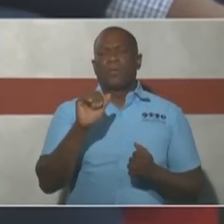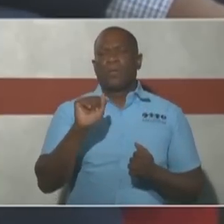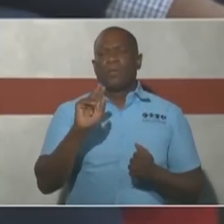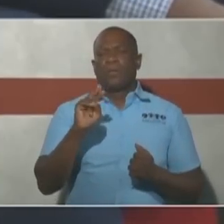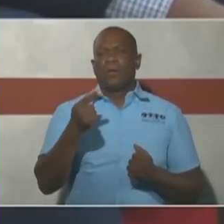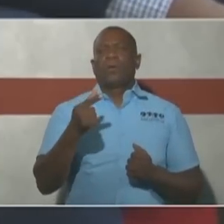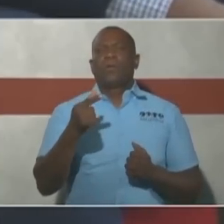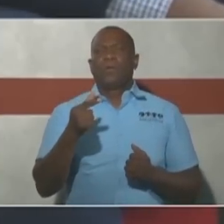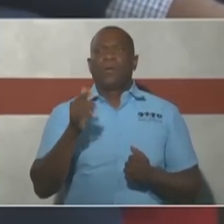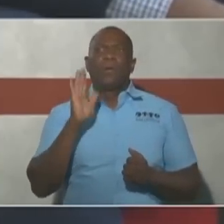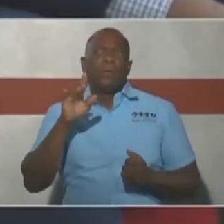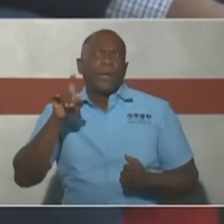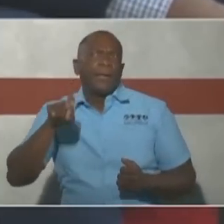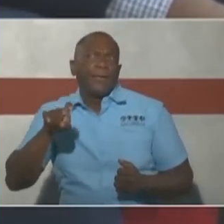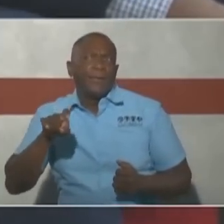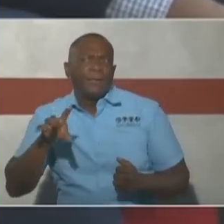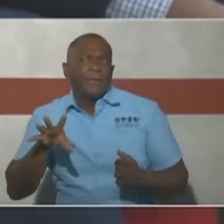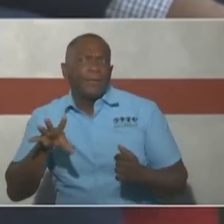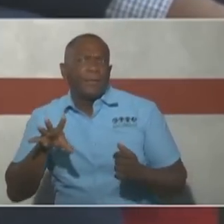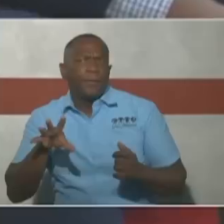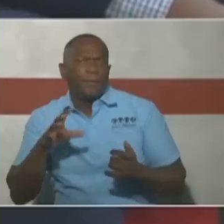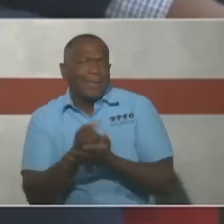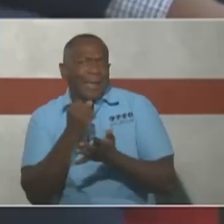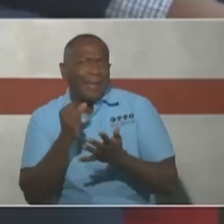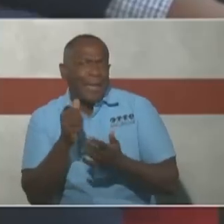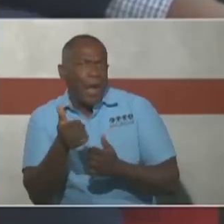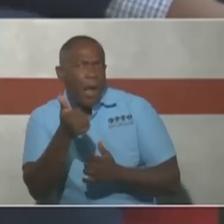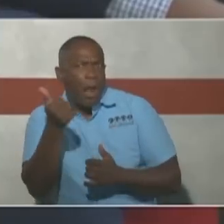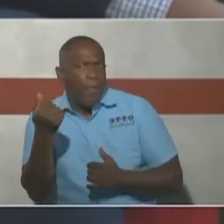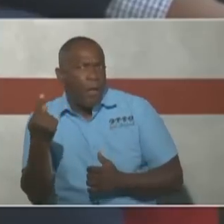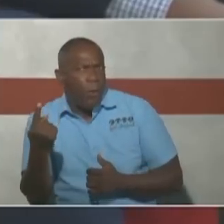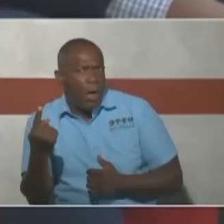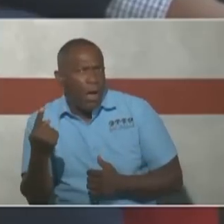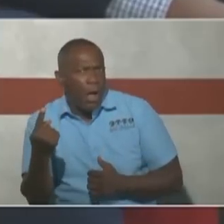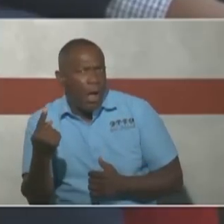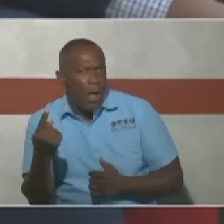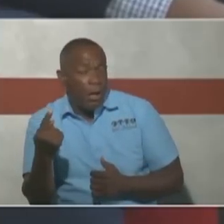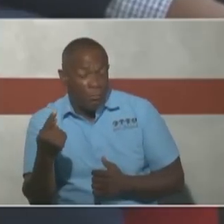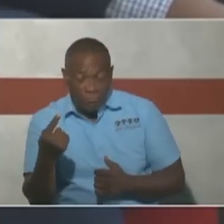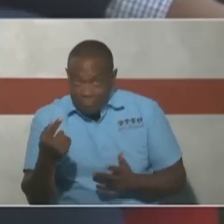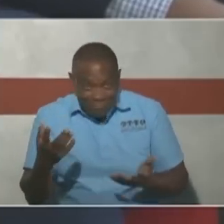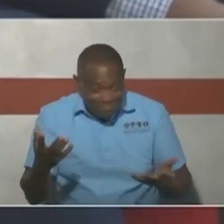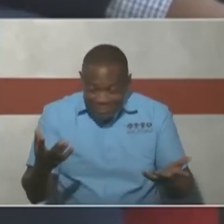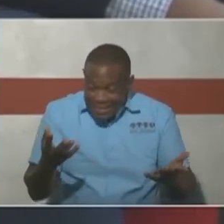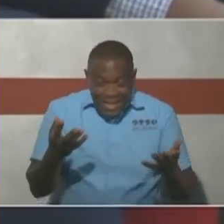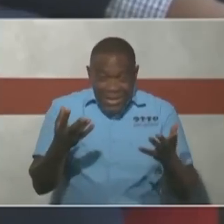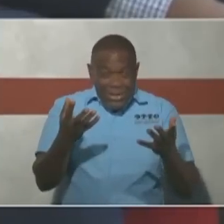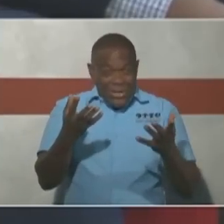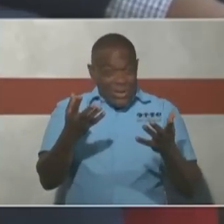about vaccines, etc. In my case, I have gotten